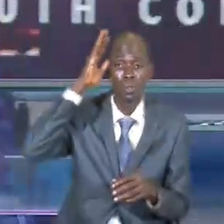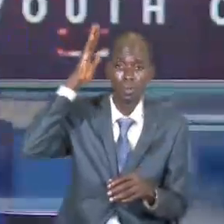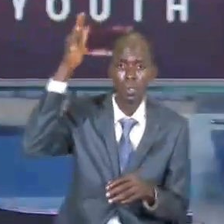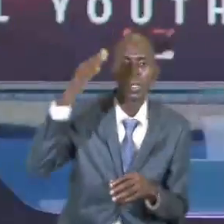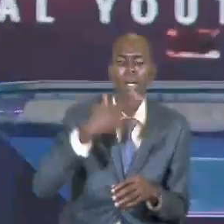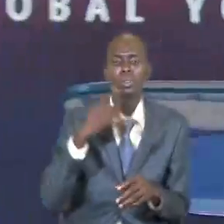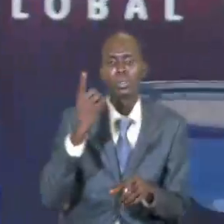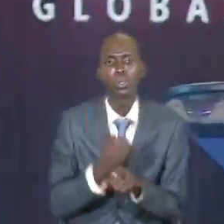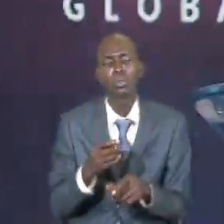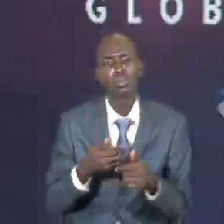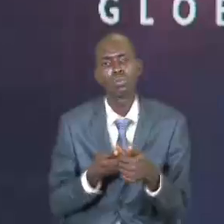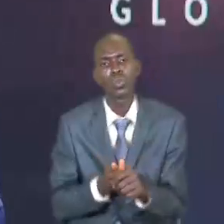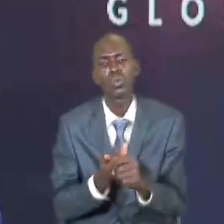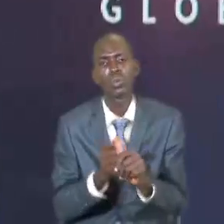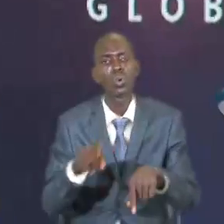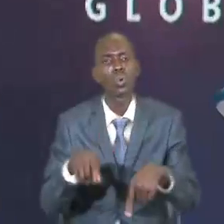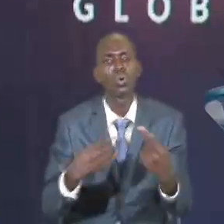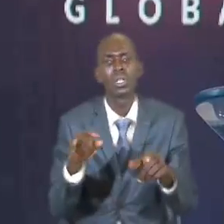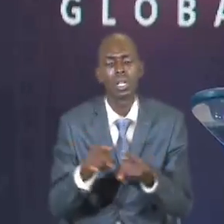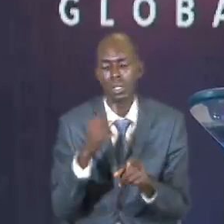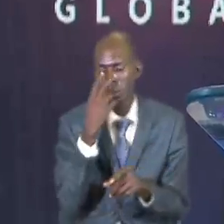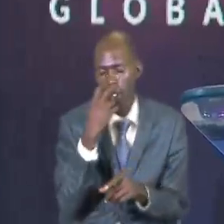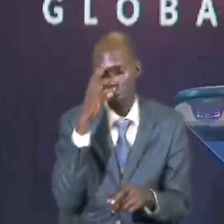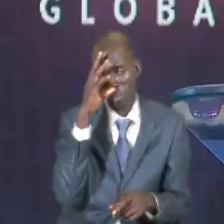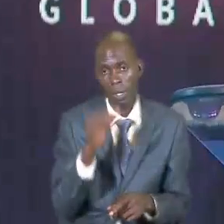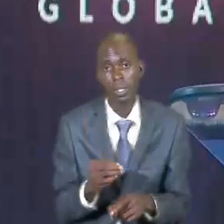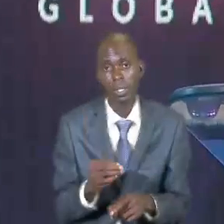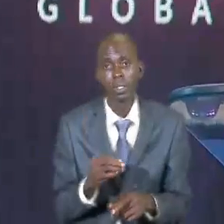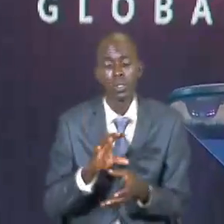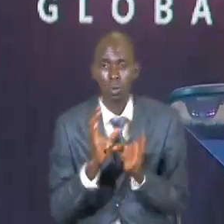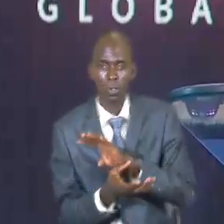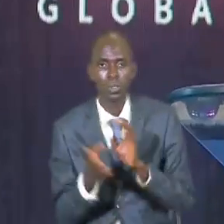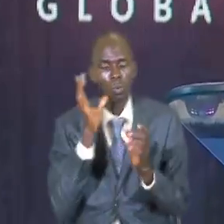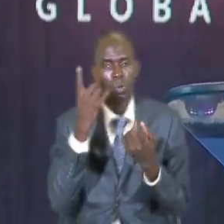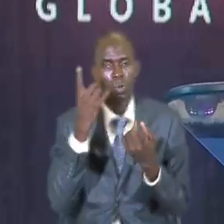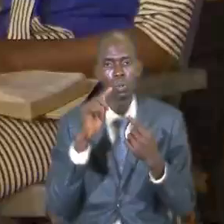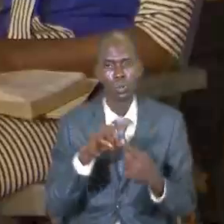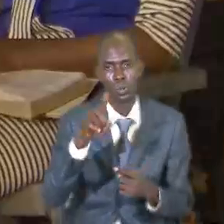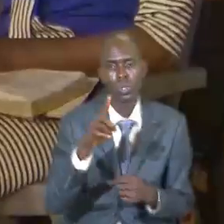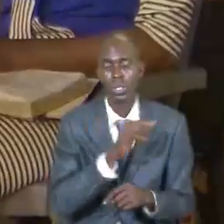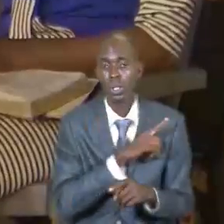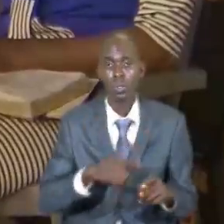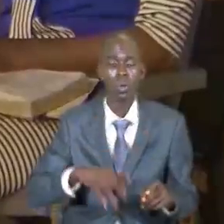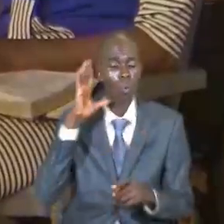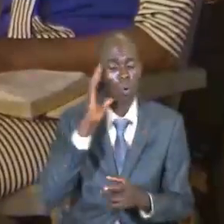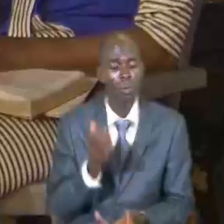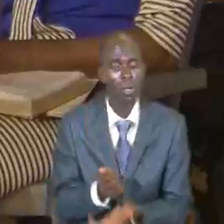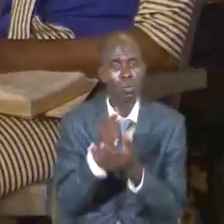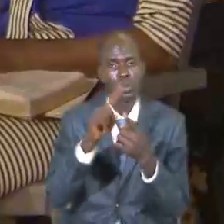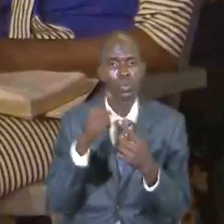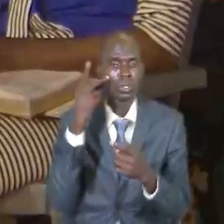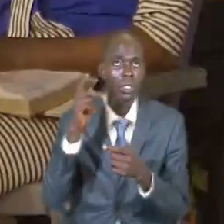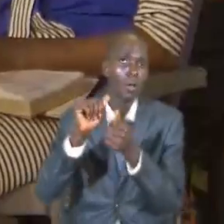man, conversion will come tonight, and the Lord will make you see far. You will see